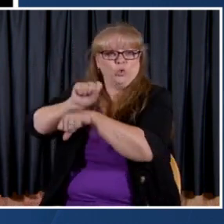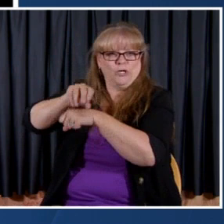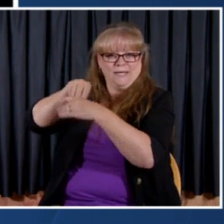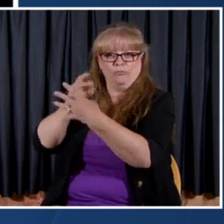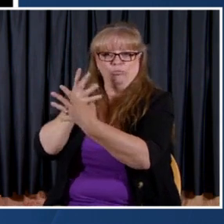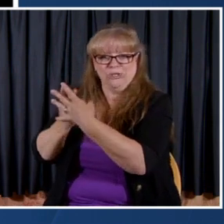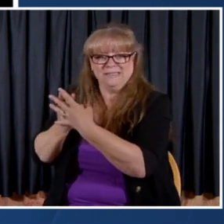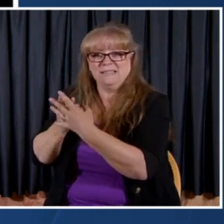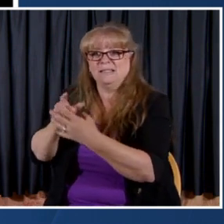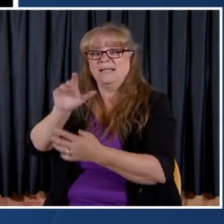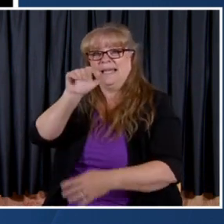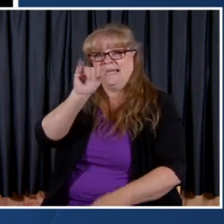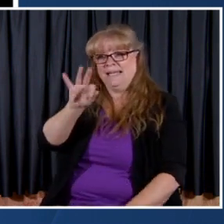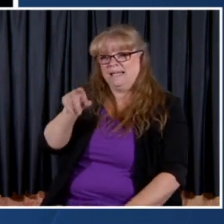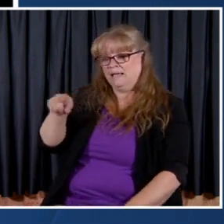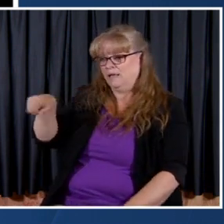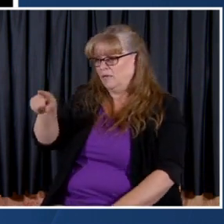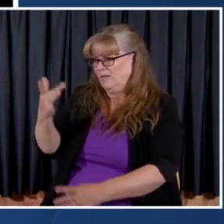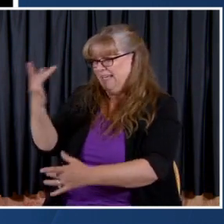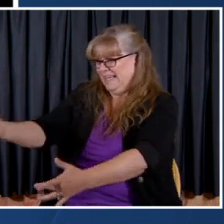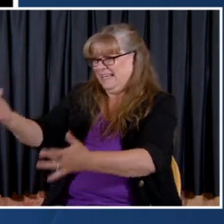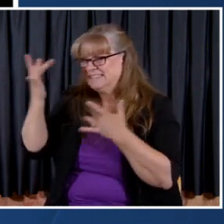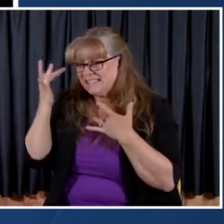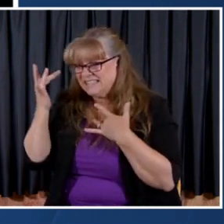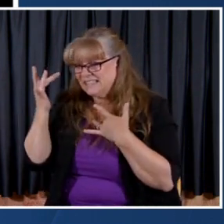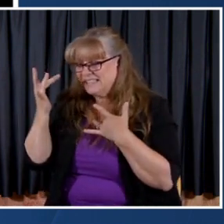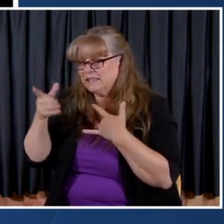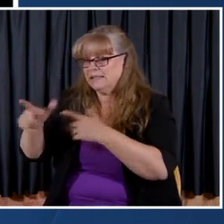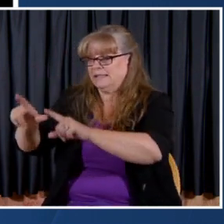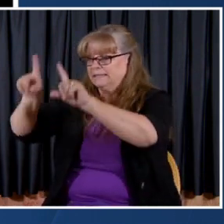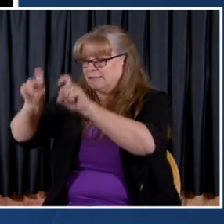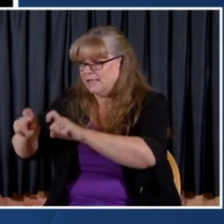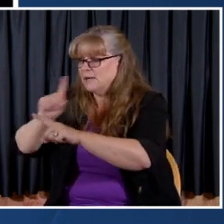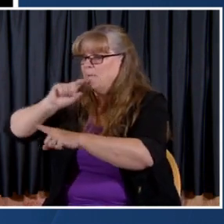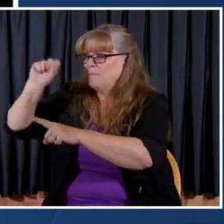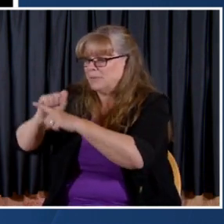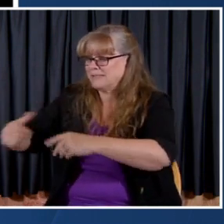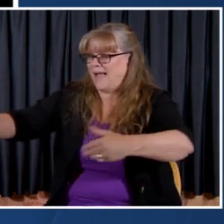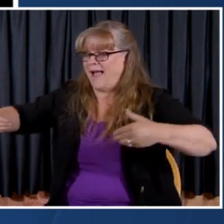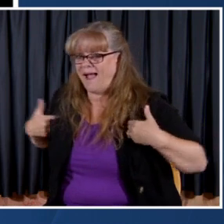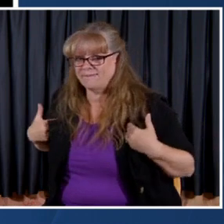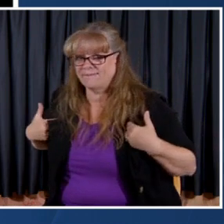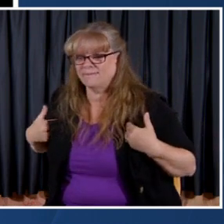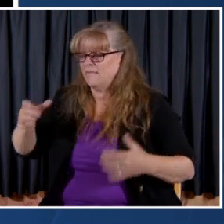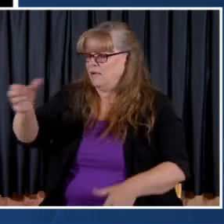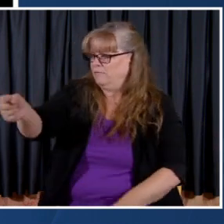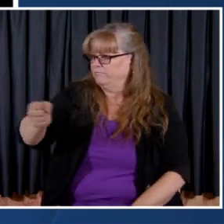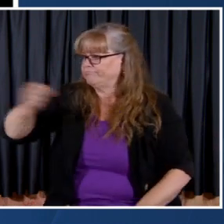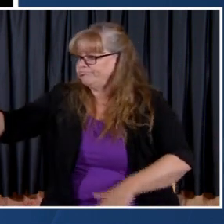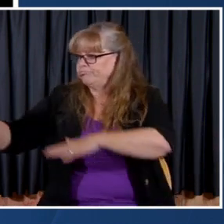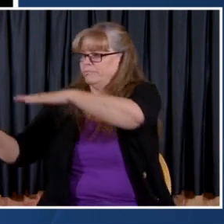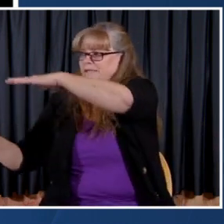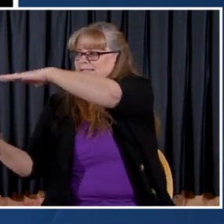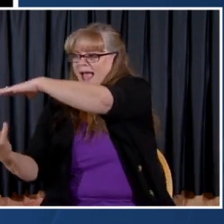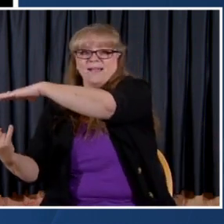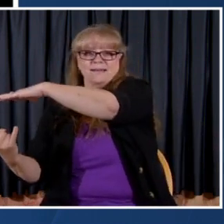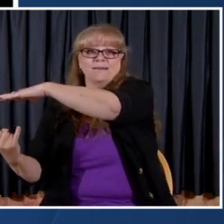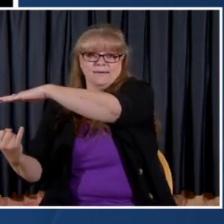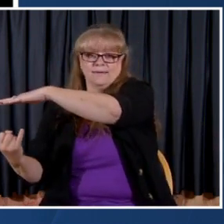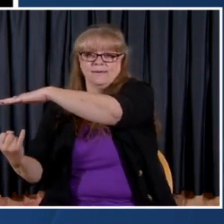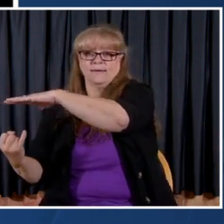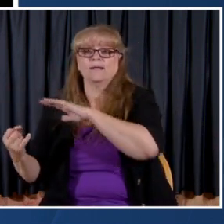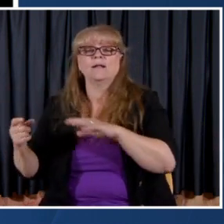isolated. And of course, our prisoners, like other Coloradans, have access to the medical care they need to get better if they contract COVID-19.